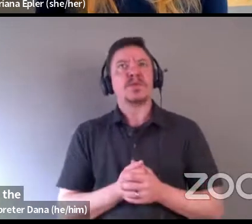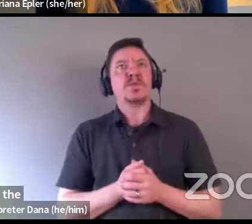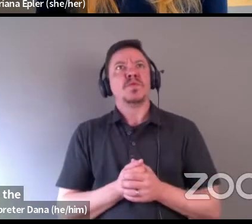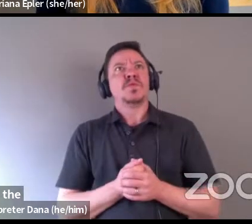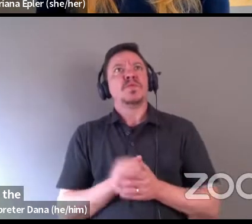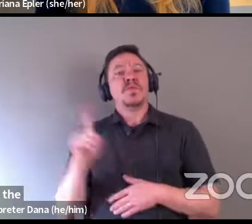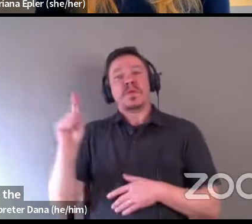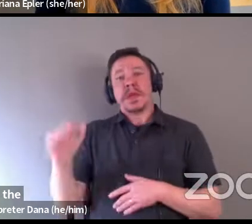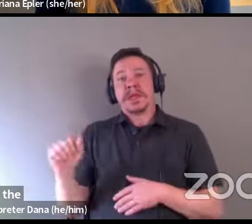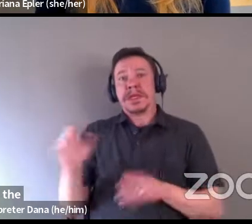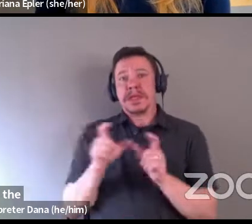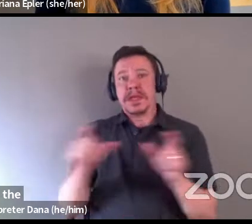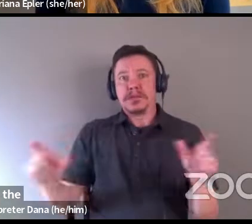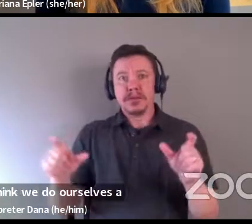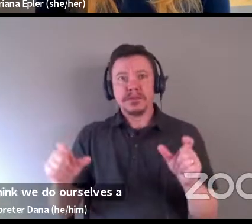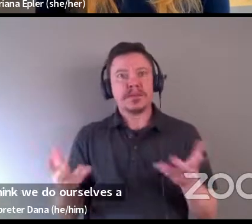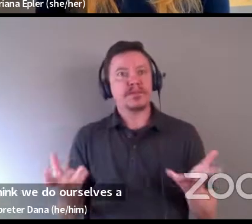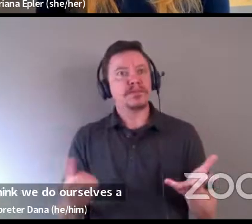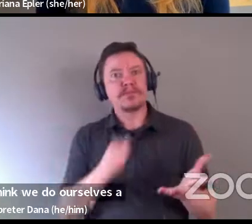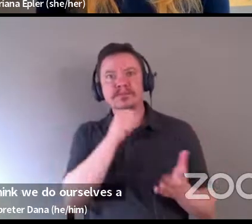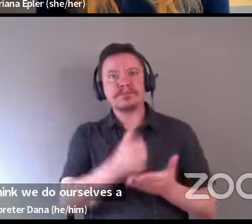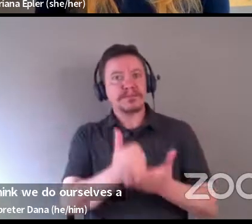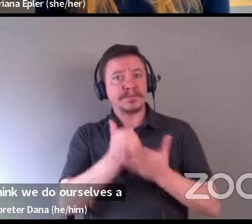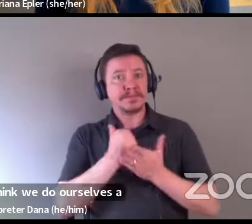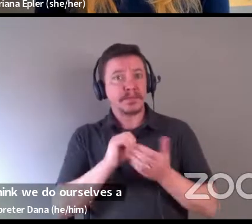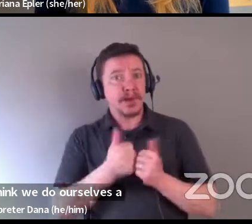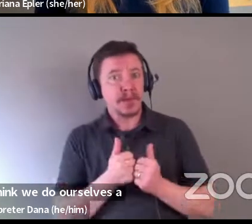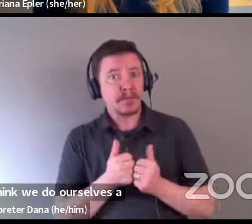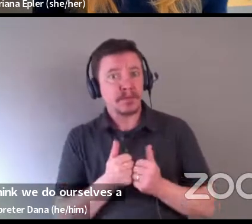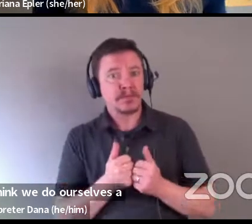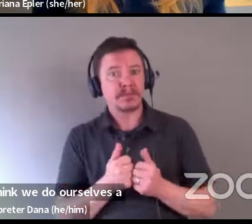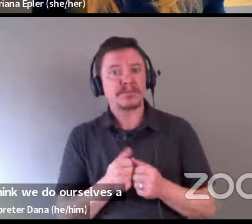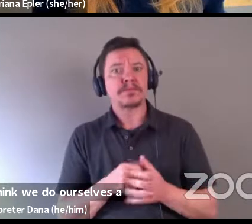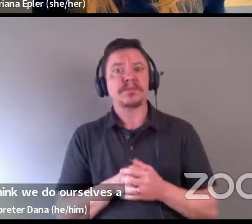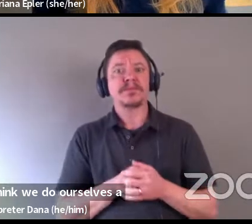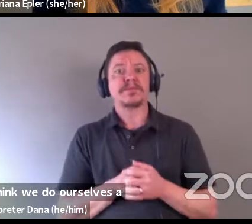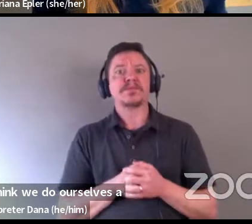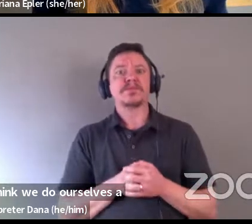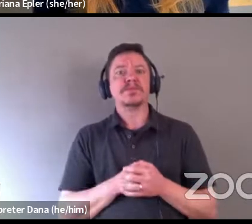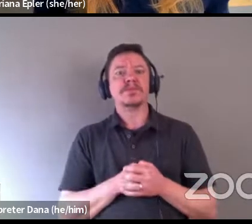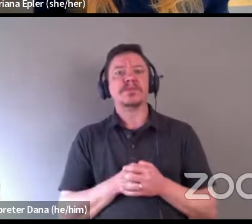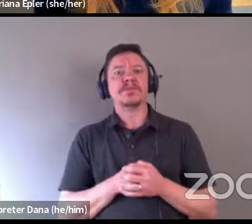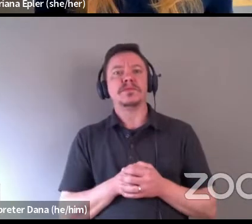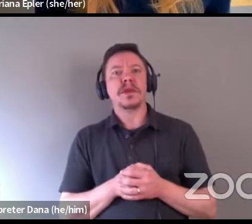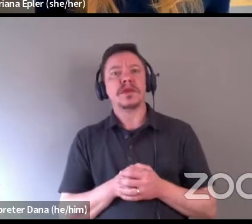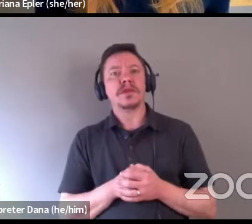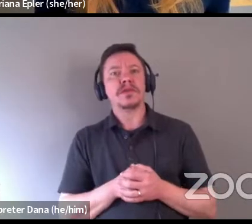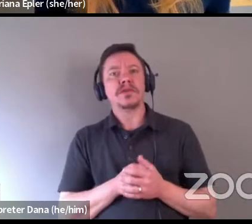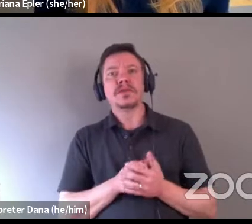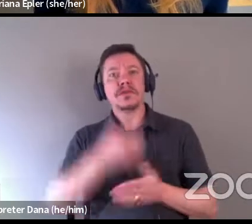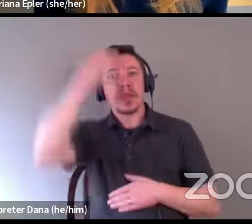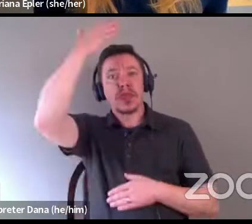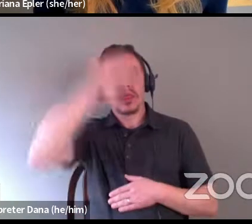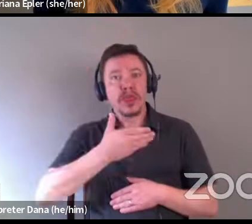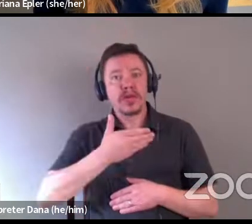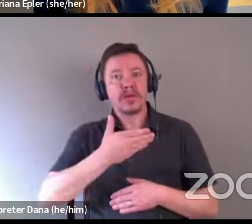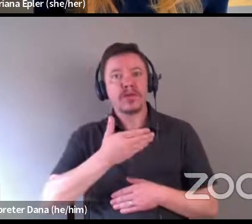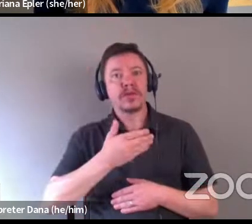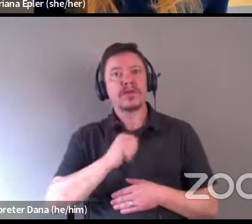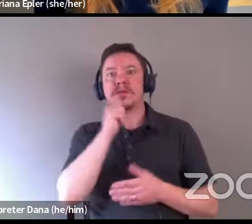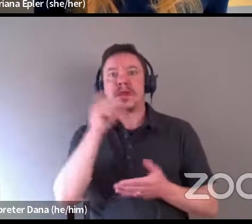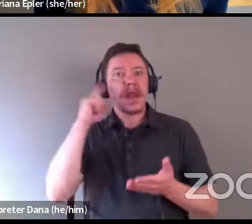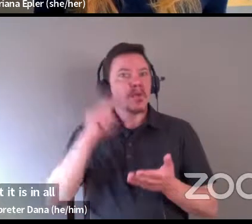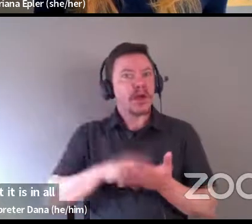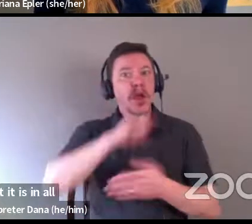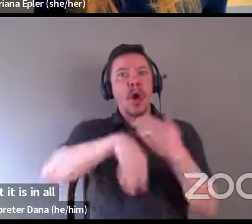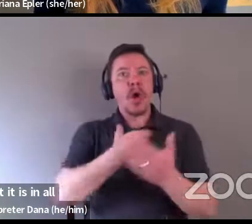disservice by failing to recognize that it is in all of our interests